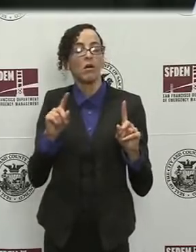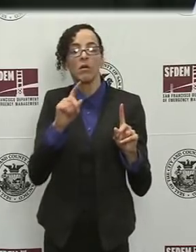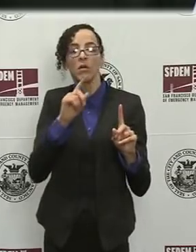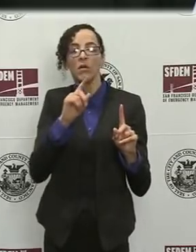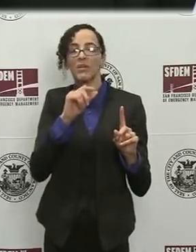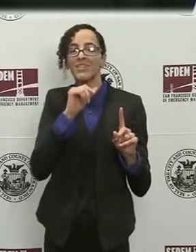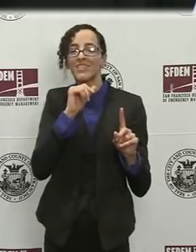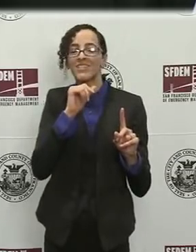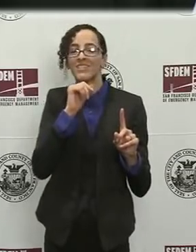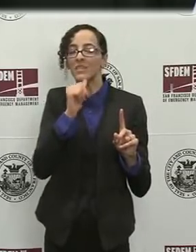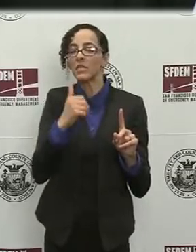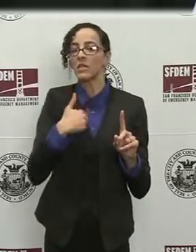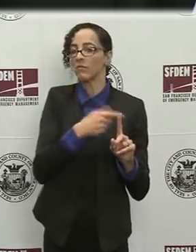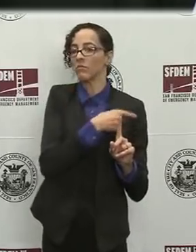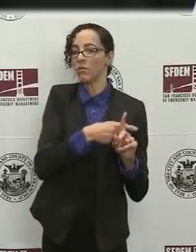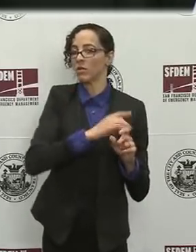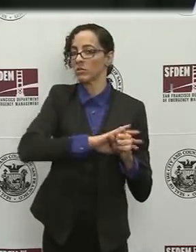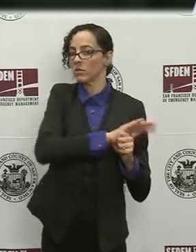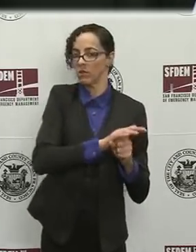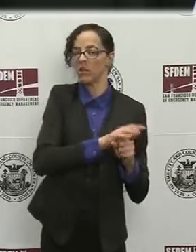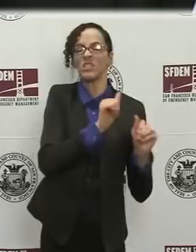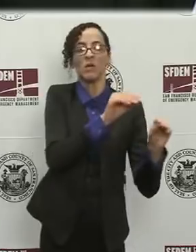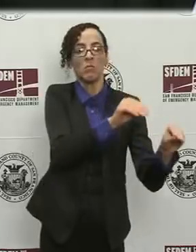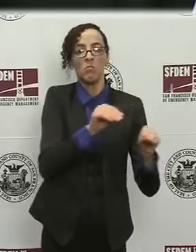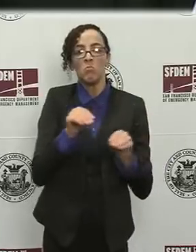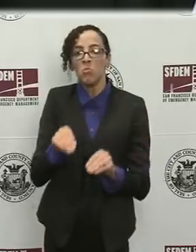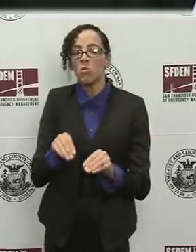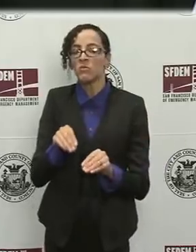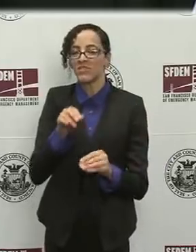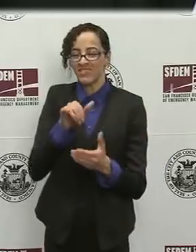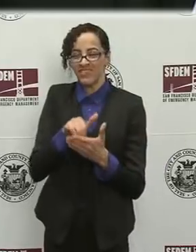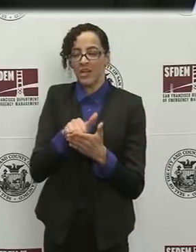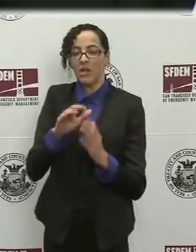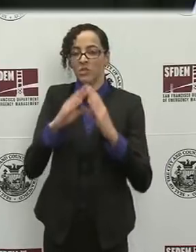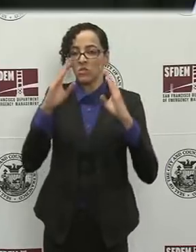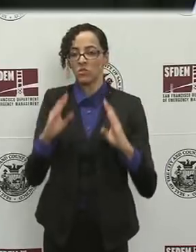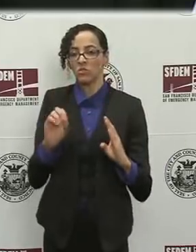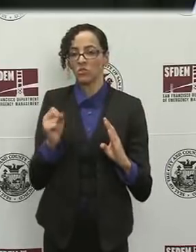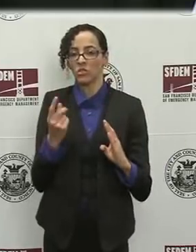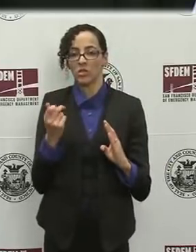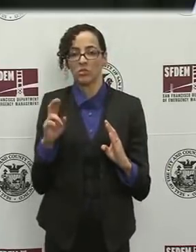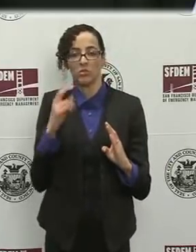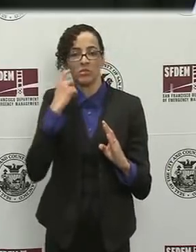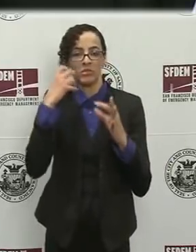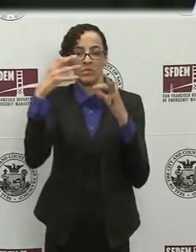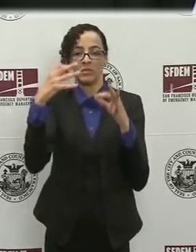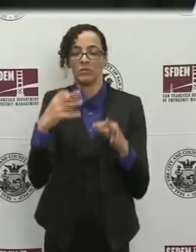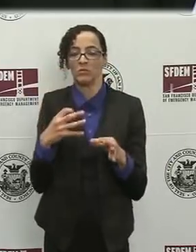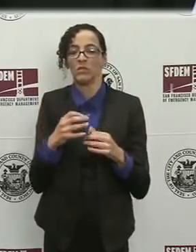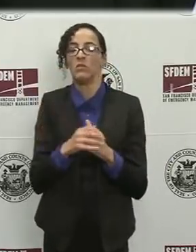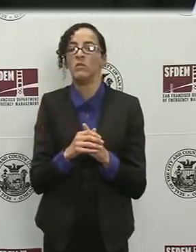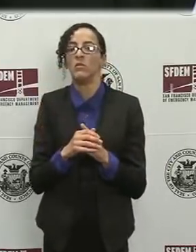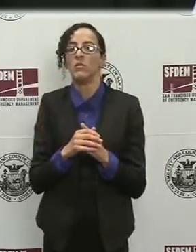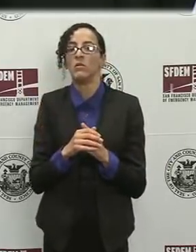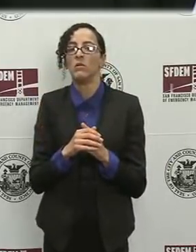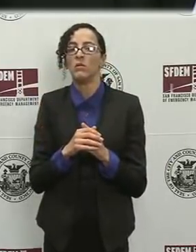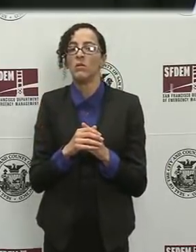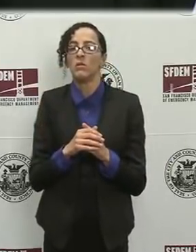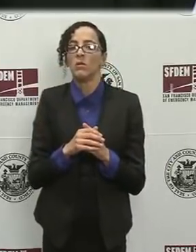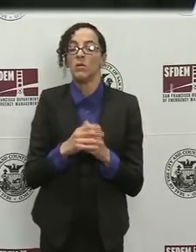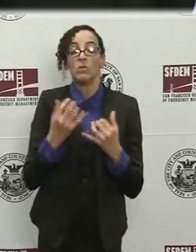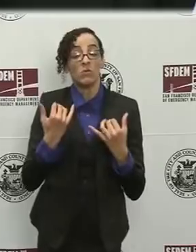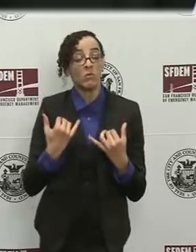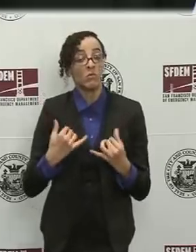been cleared by the hospital and could choose to go to that shelter as well. We still have the imperative,